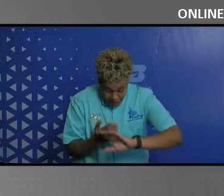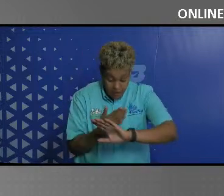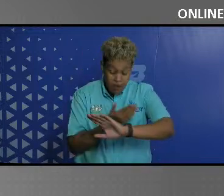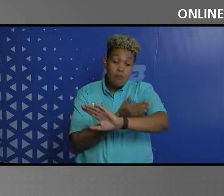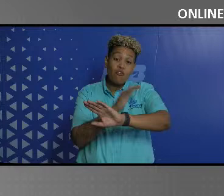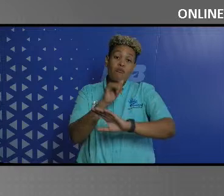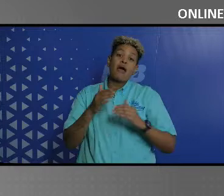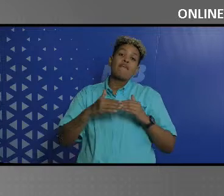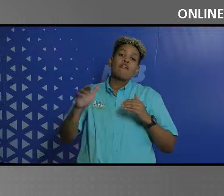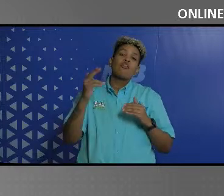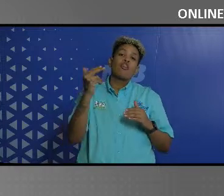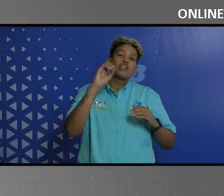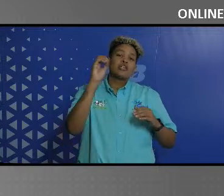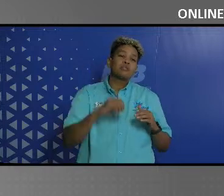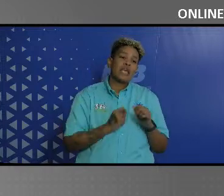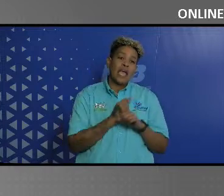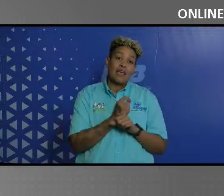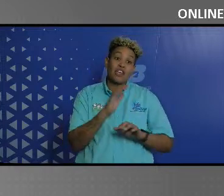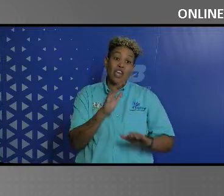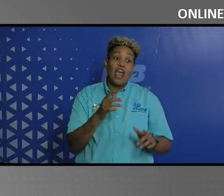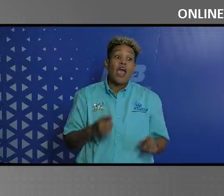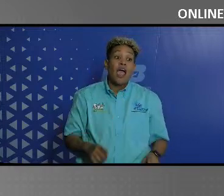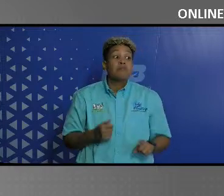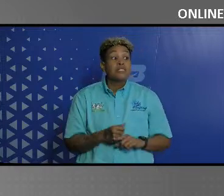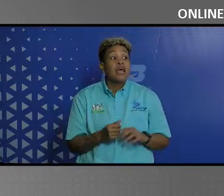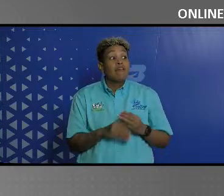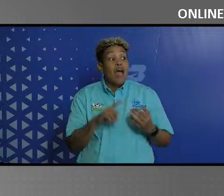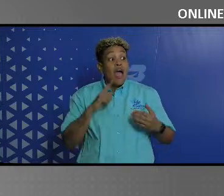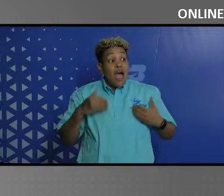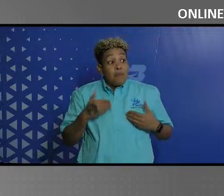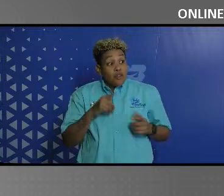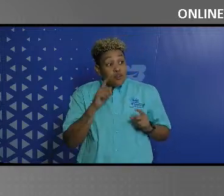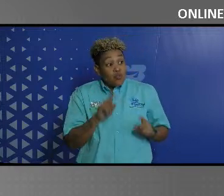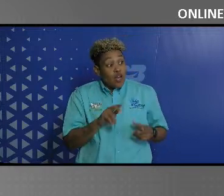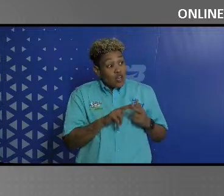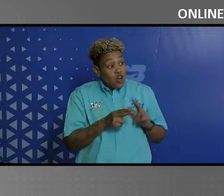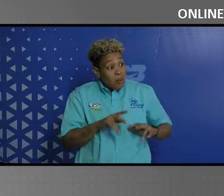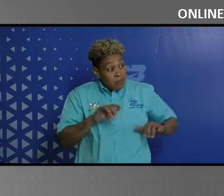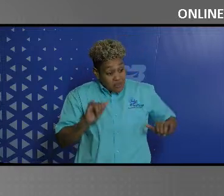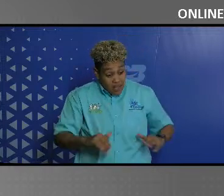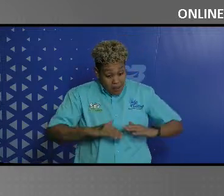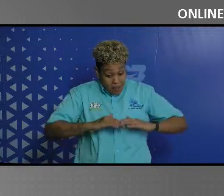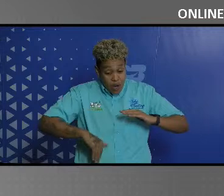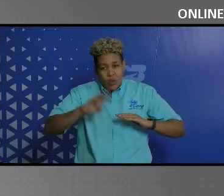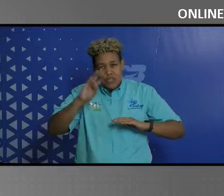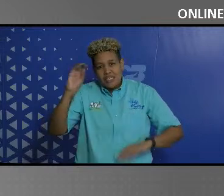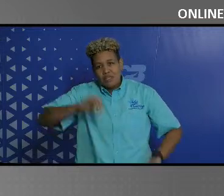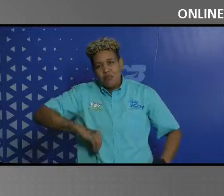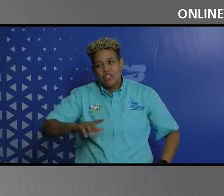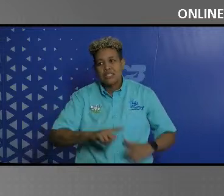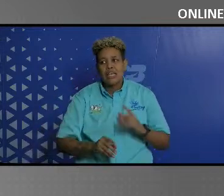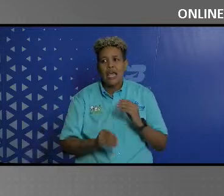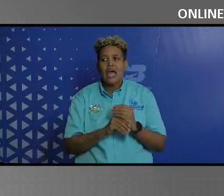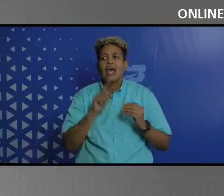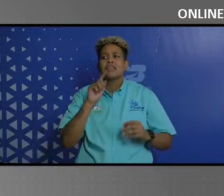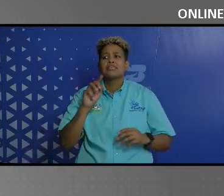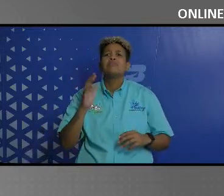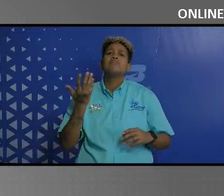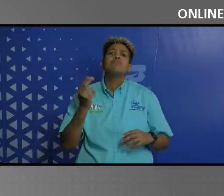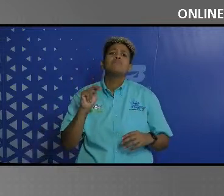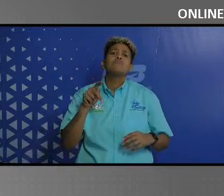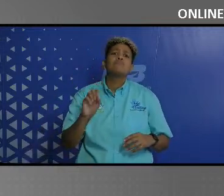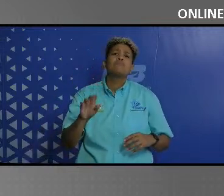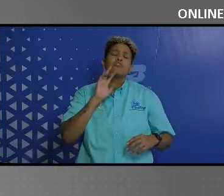further 13% year on year. And I'm pleased to report that that number now sits below 6% as an NPL